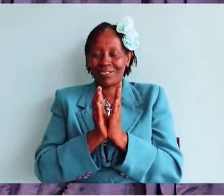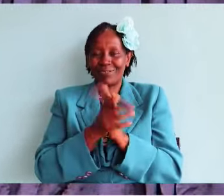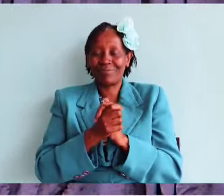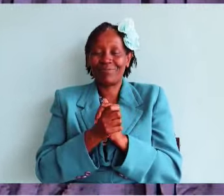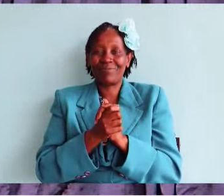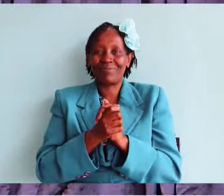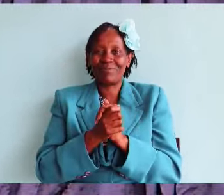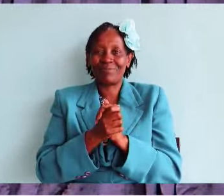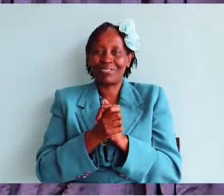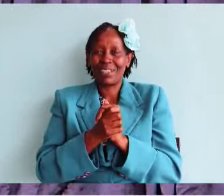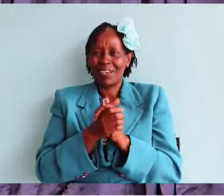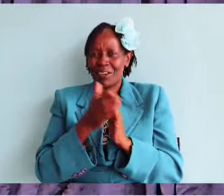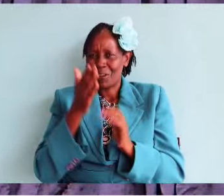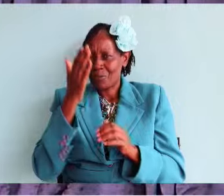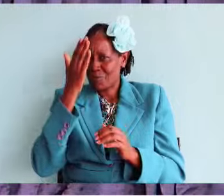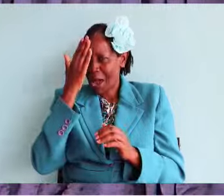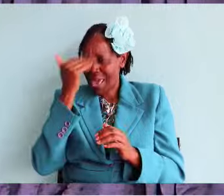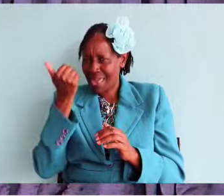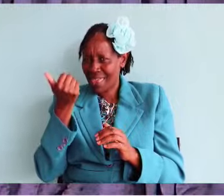What is 300?